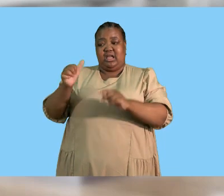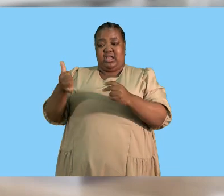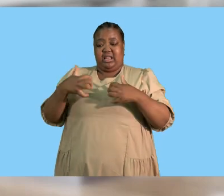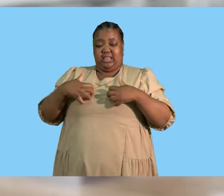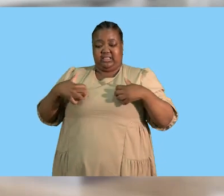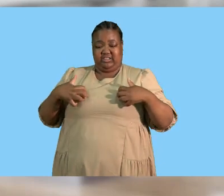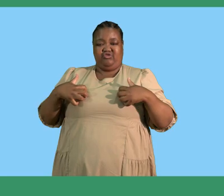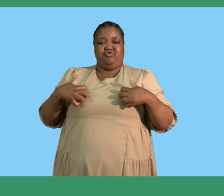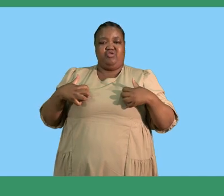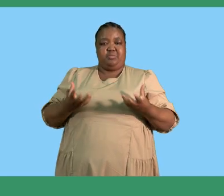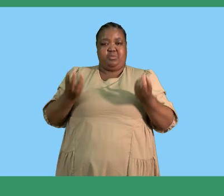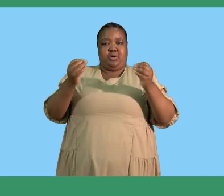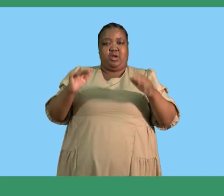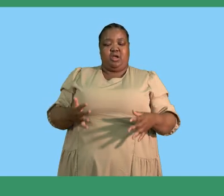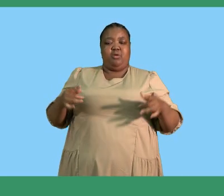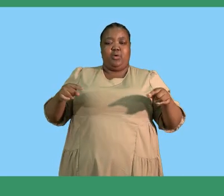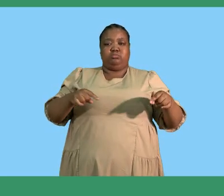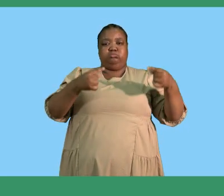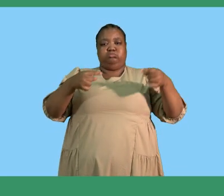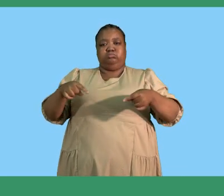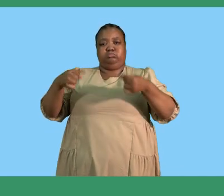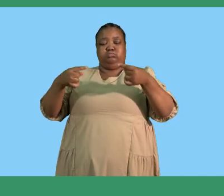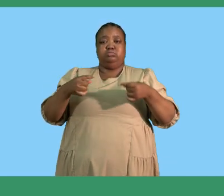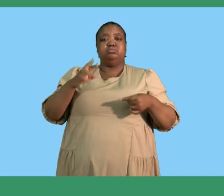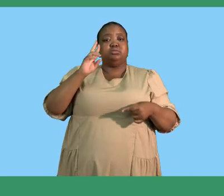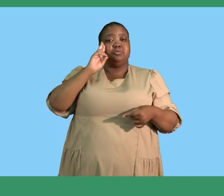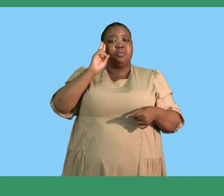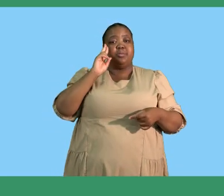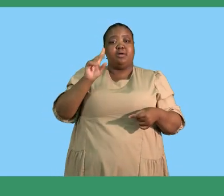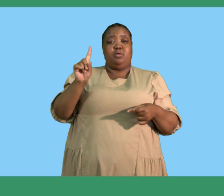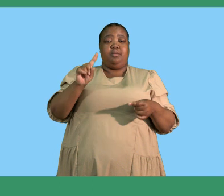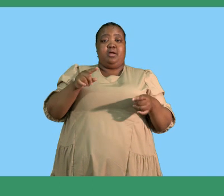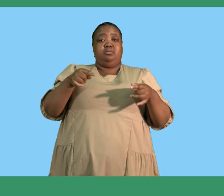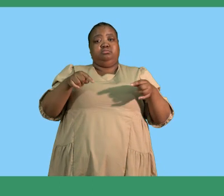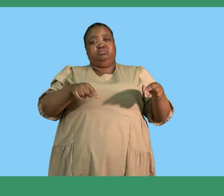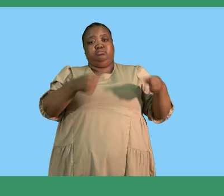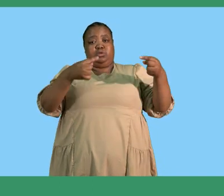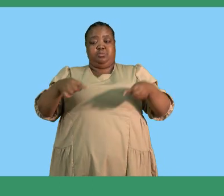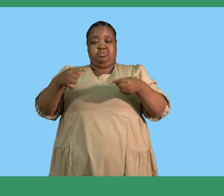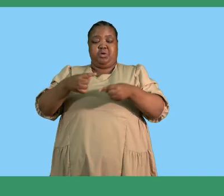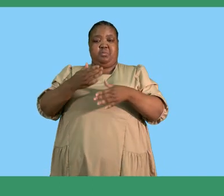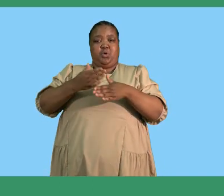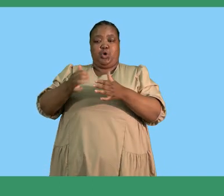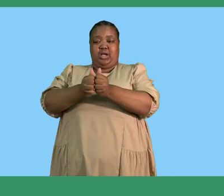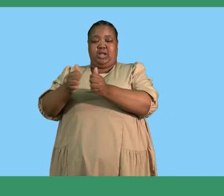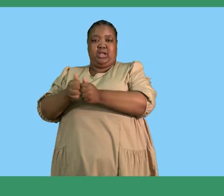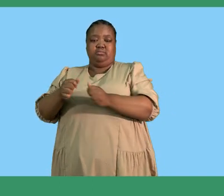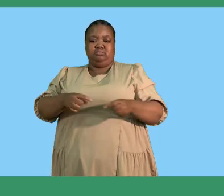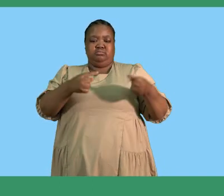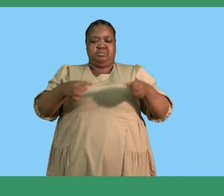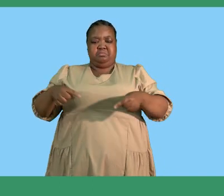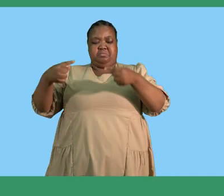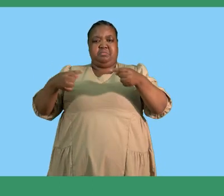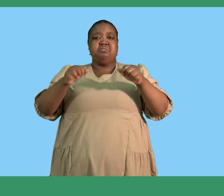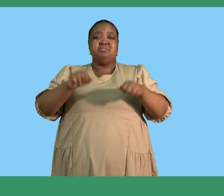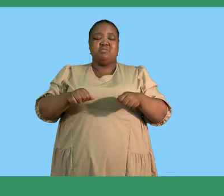let's focus on conflict. Remember that when you are in conflict with your colleagues, then it